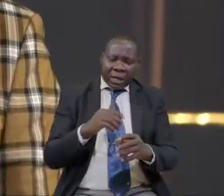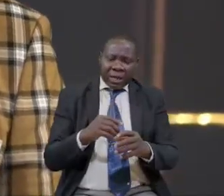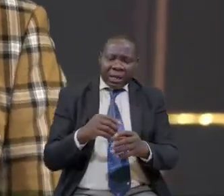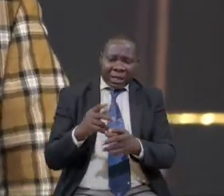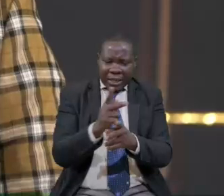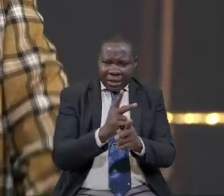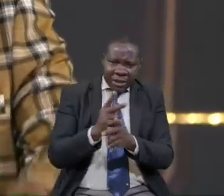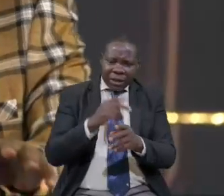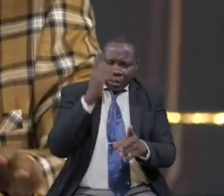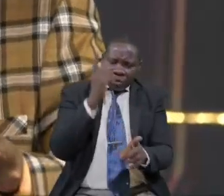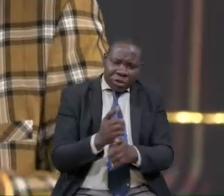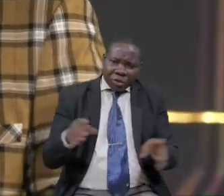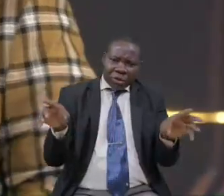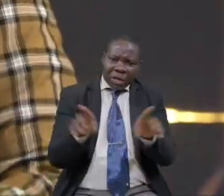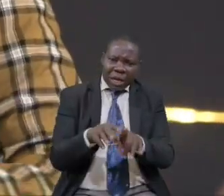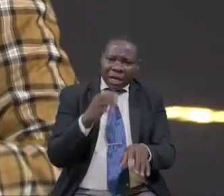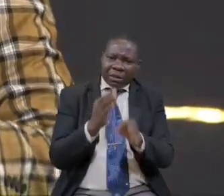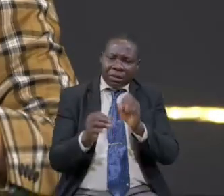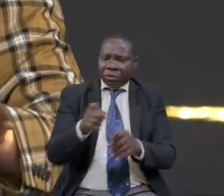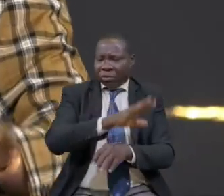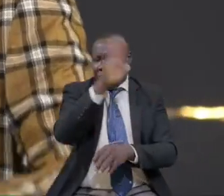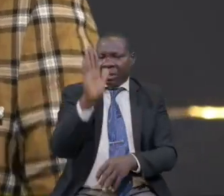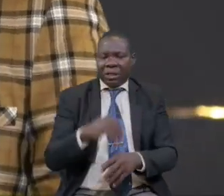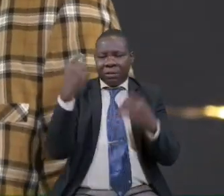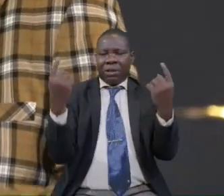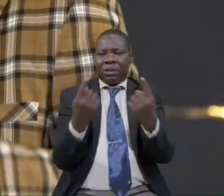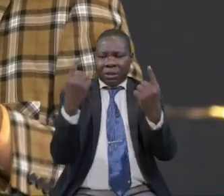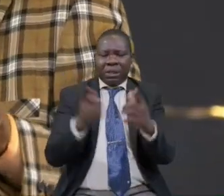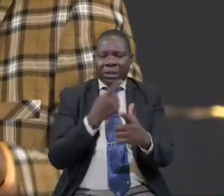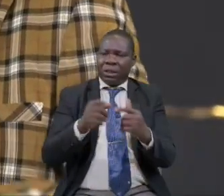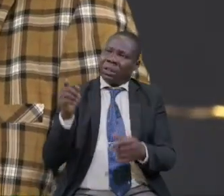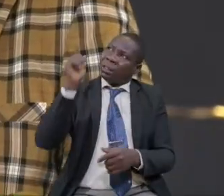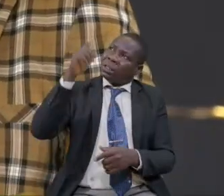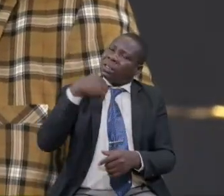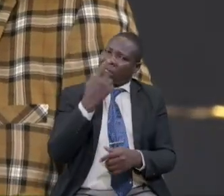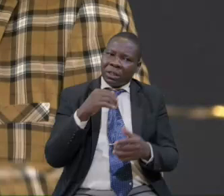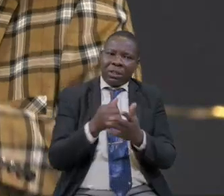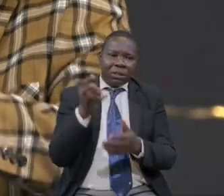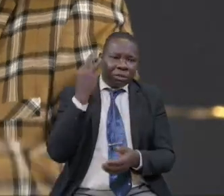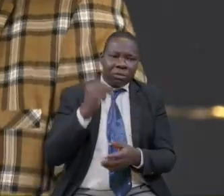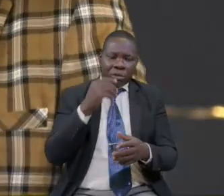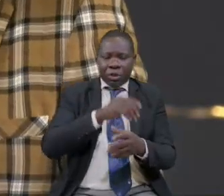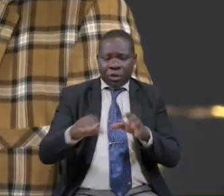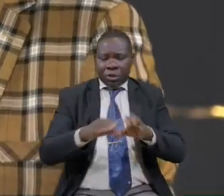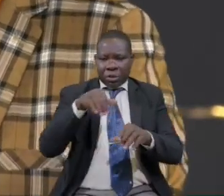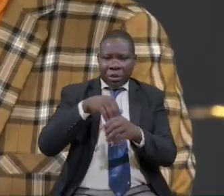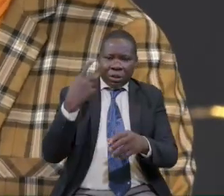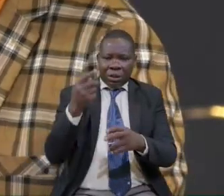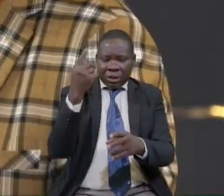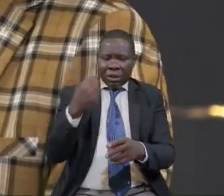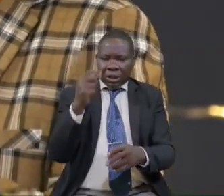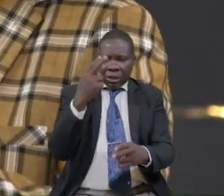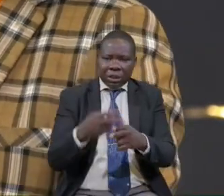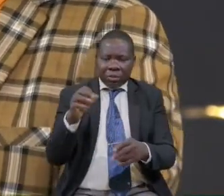had never sinned. And then he says, it was done in the name of the Lord